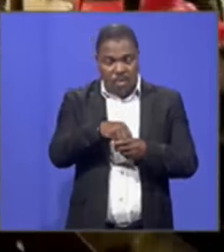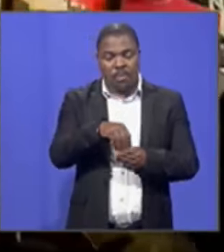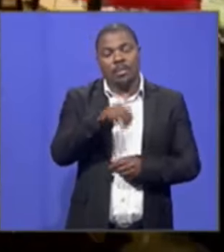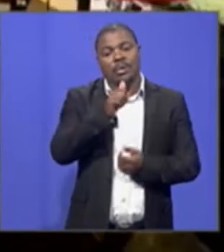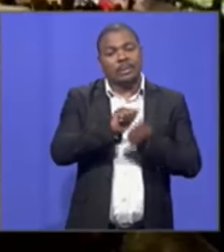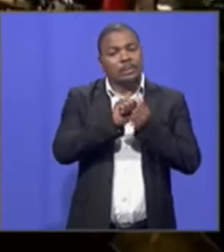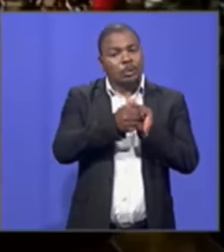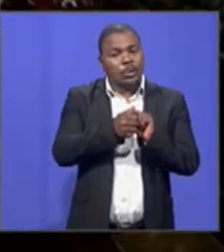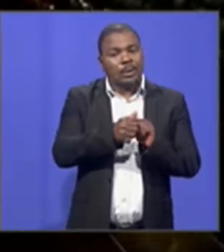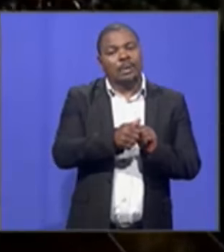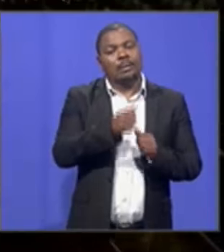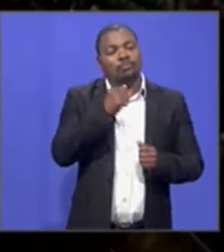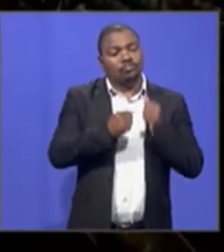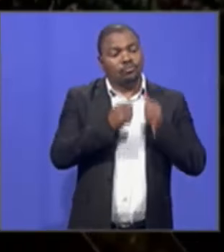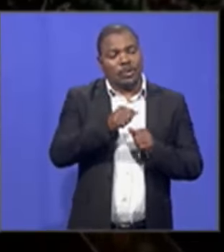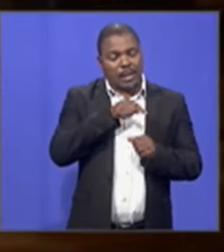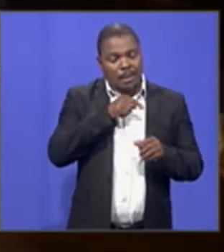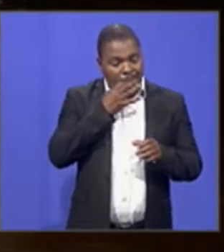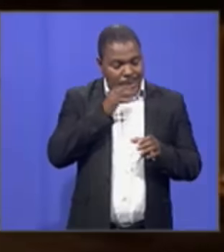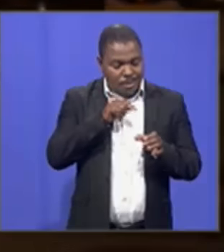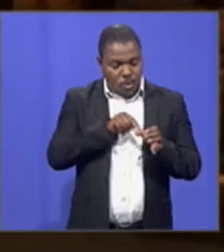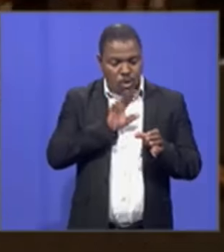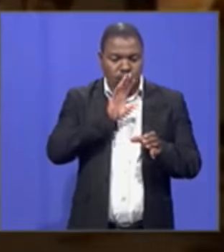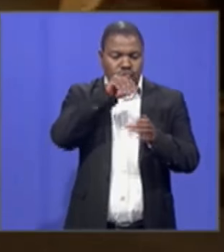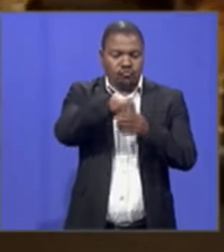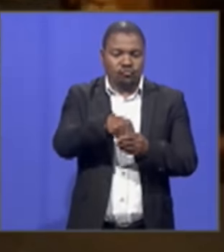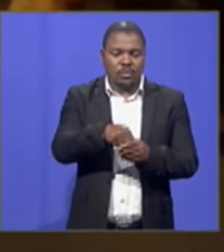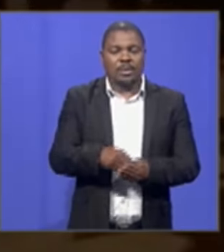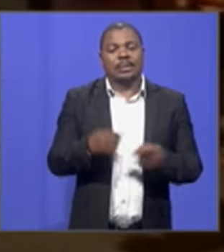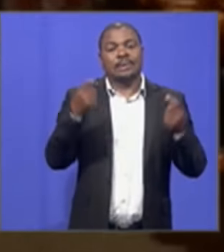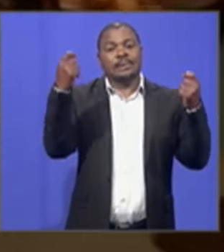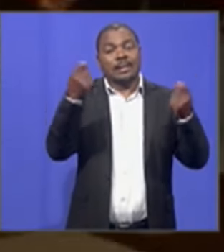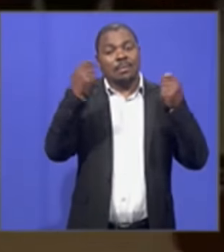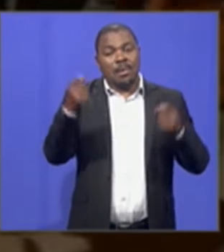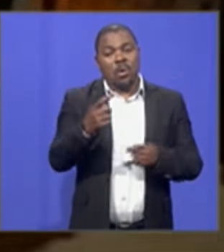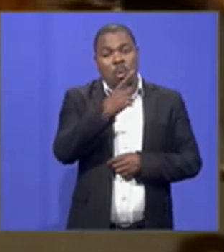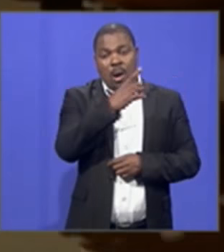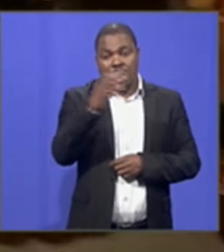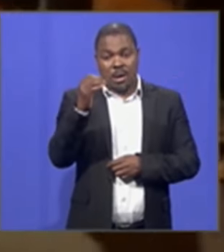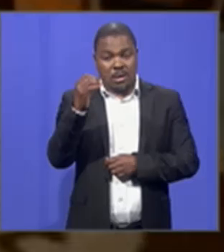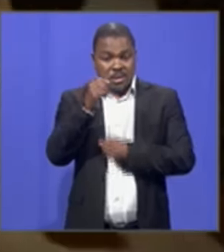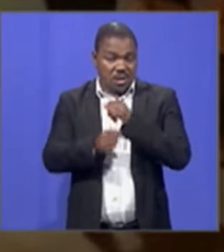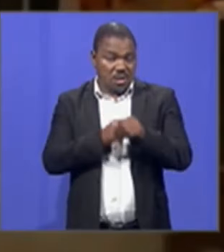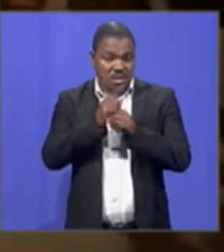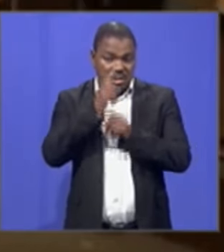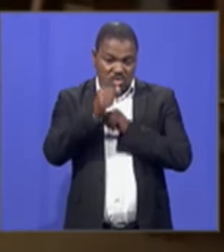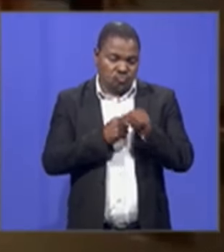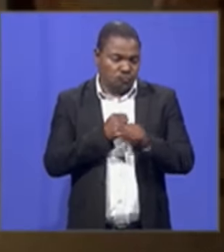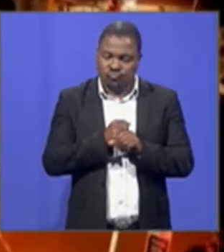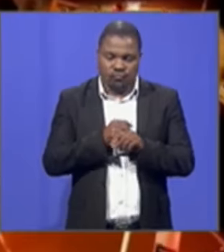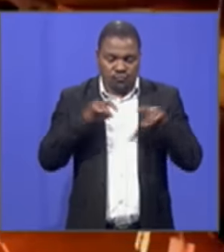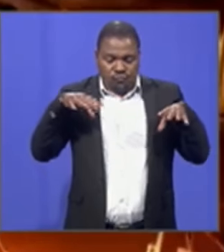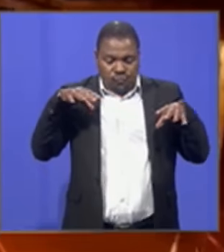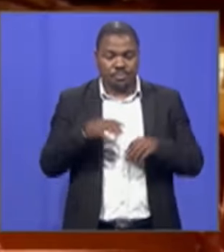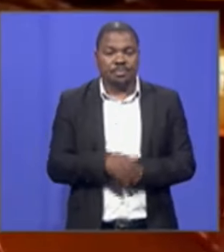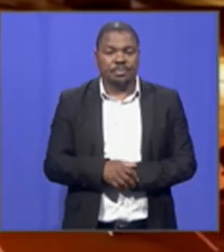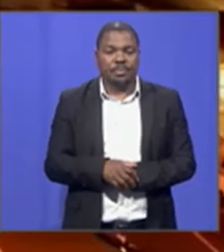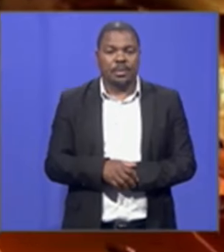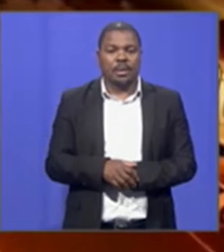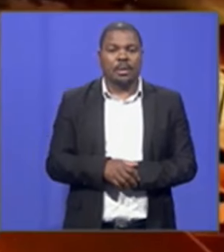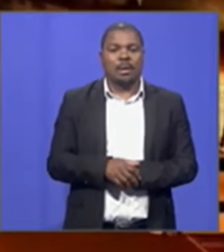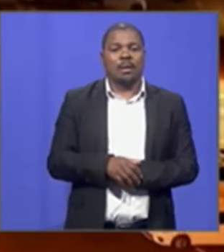diatletiki gore a se karolo ya lebelo la go ketika dilemo tše lekgolo mo ngwageng wo o tlago. Modulasetulo